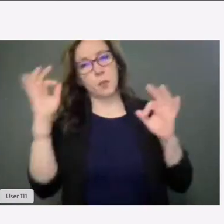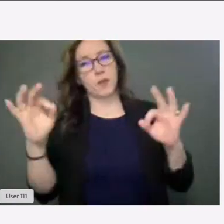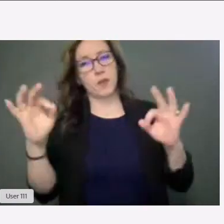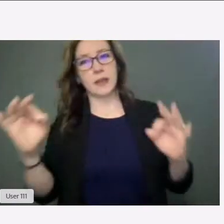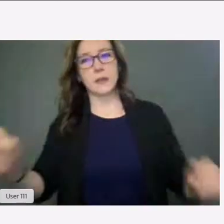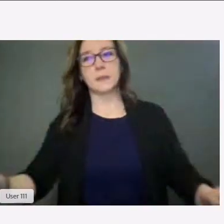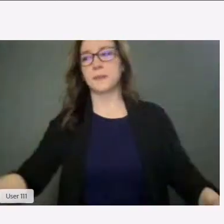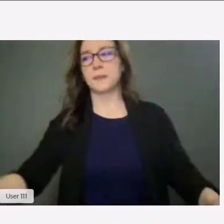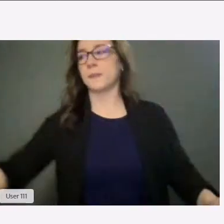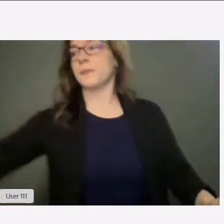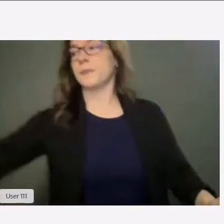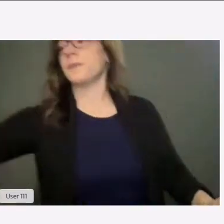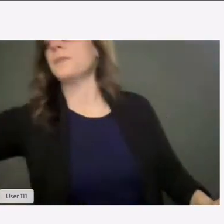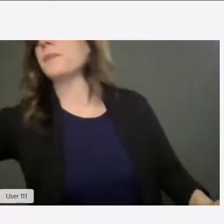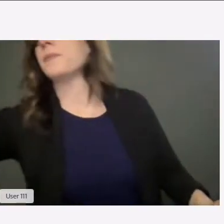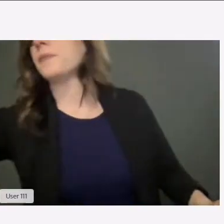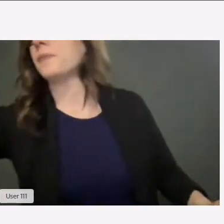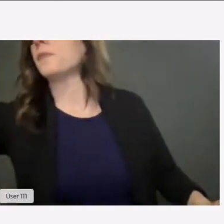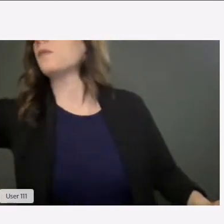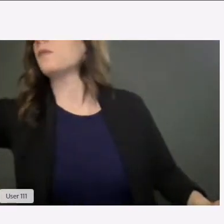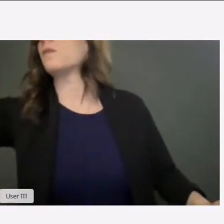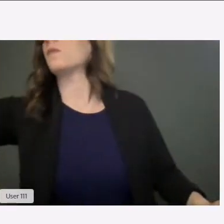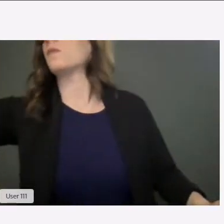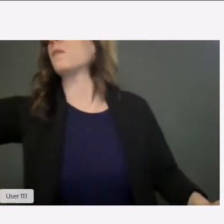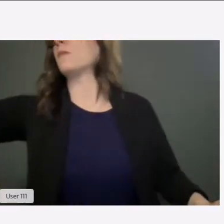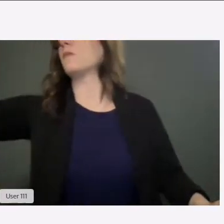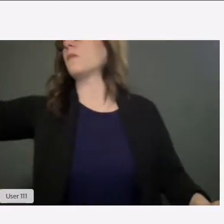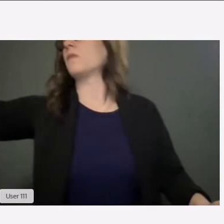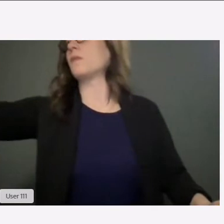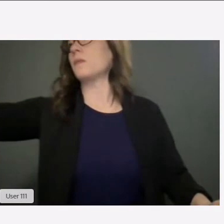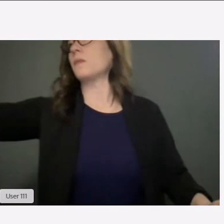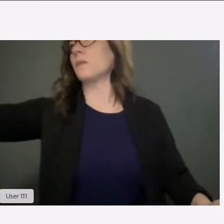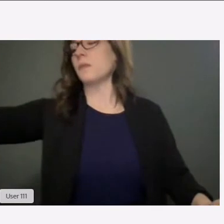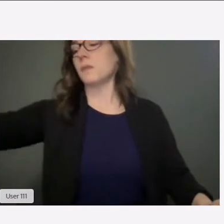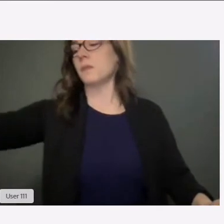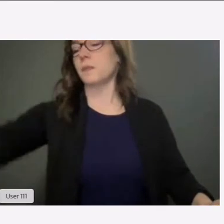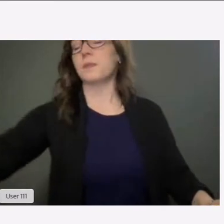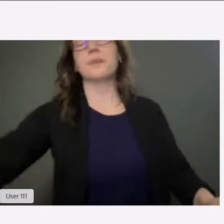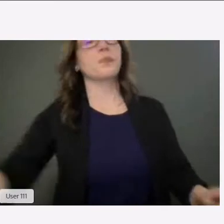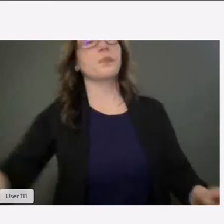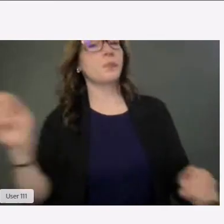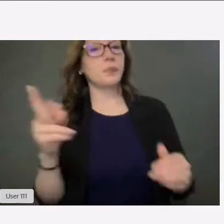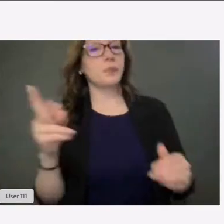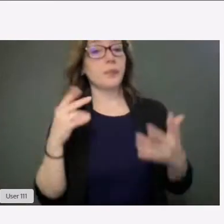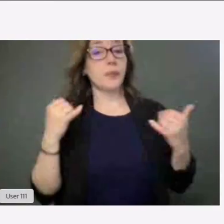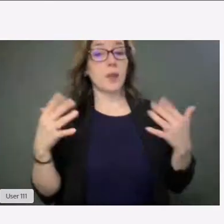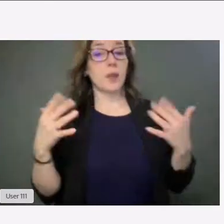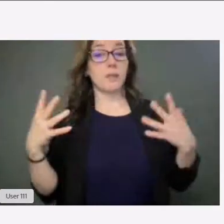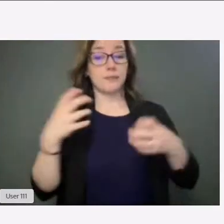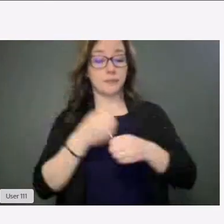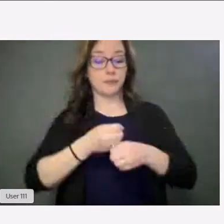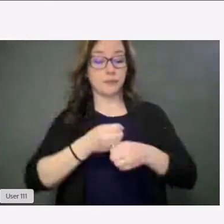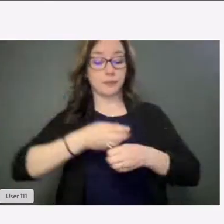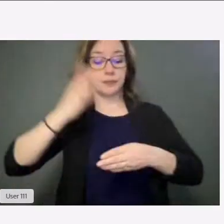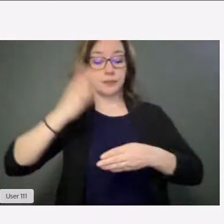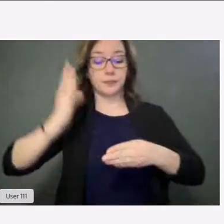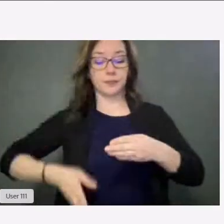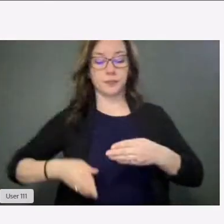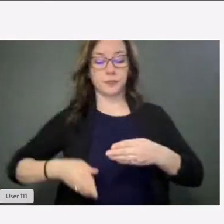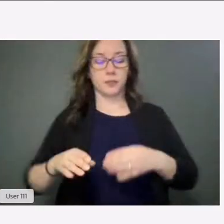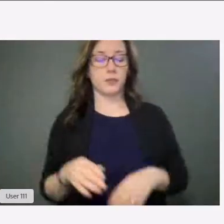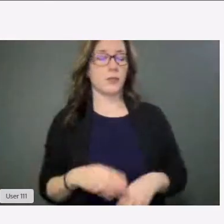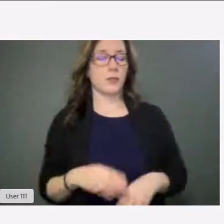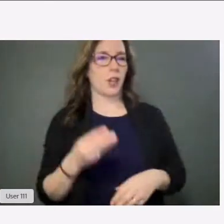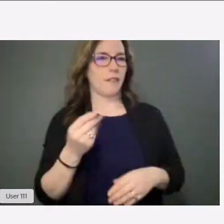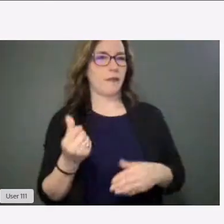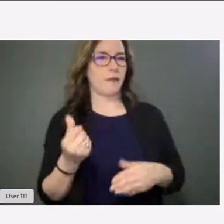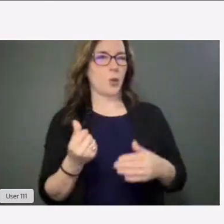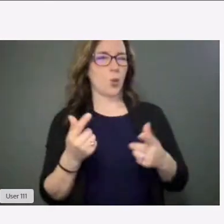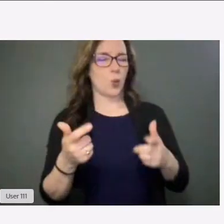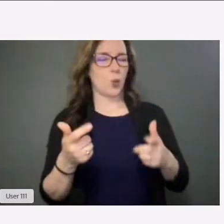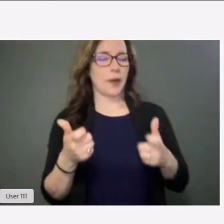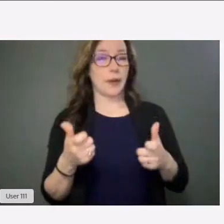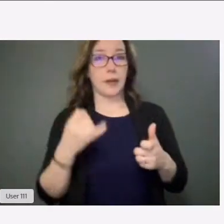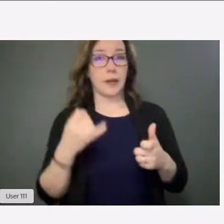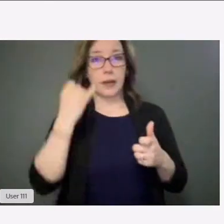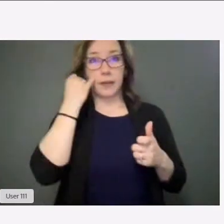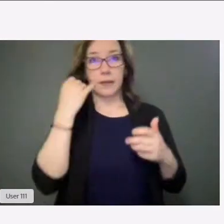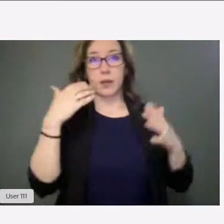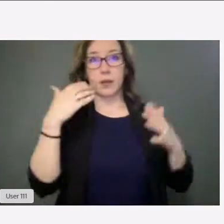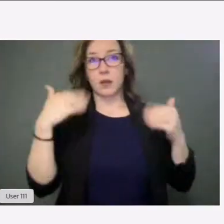great. Thank you. Okay. All right, ladies and gentlemen, so we're going to wrap things up. So a couple of quick things. If we have